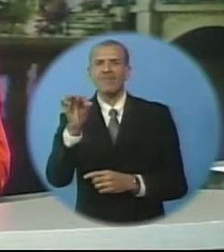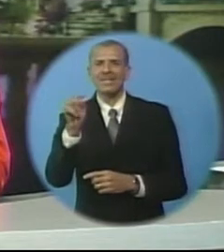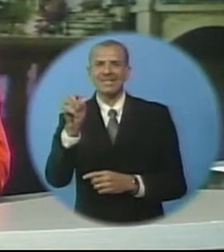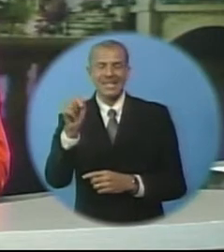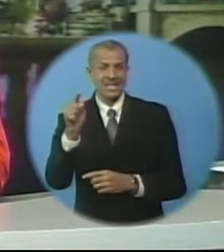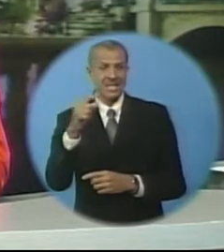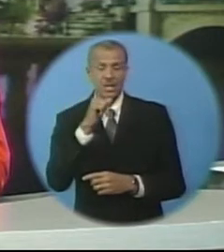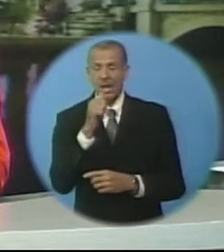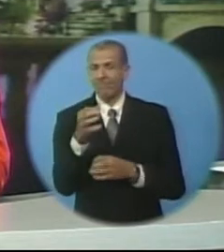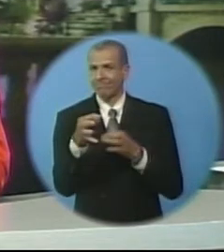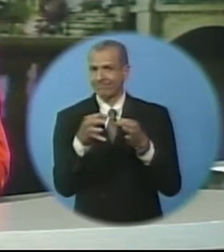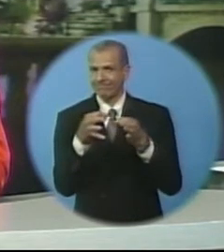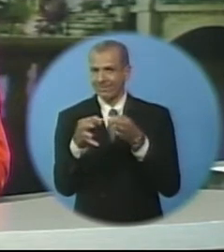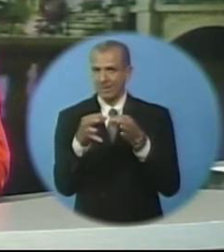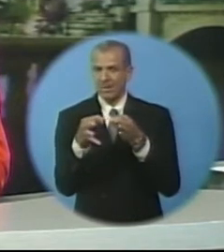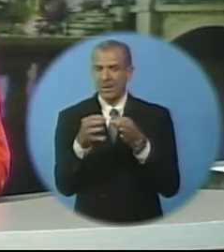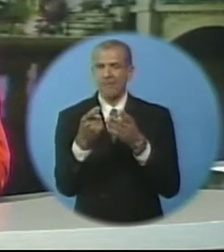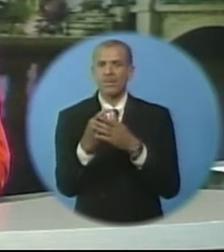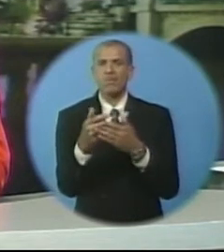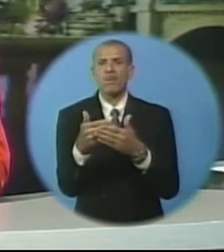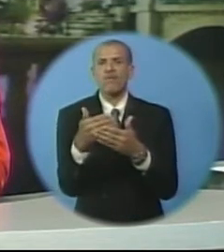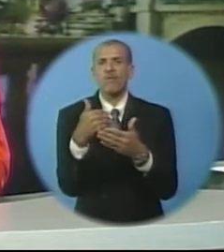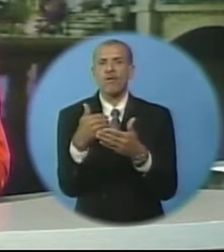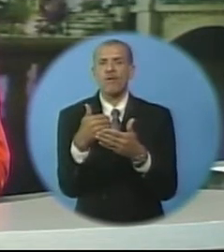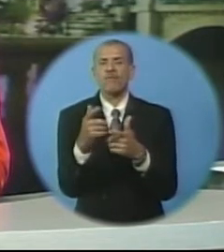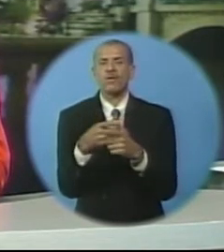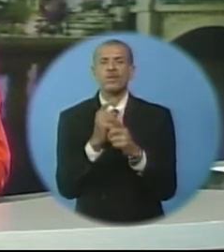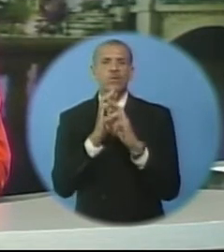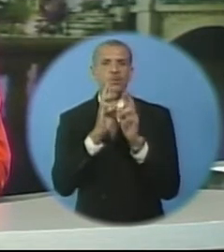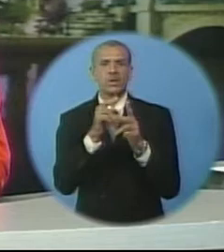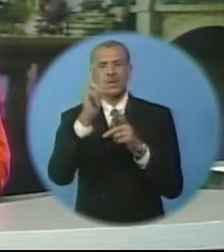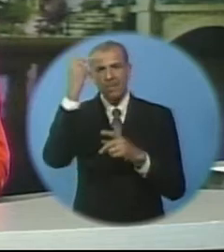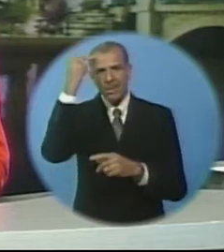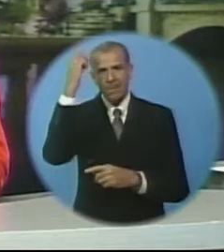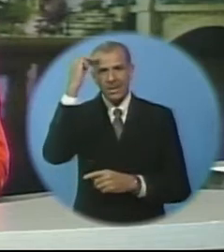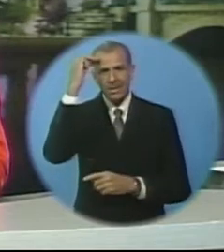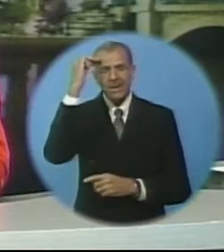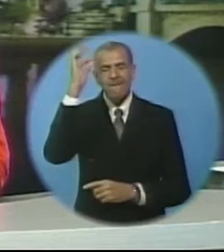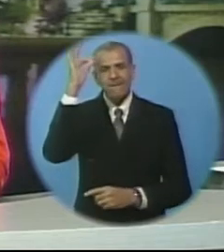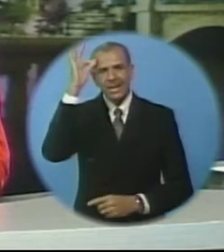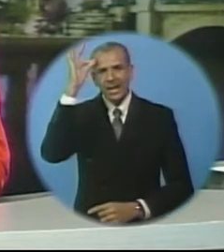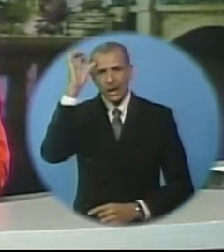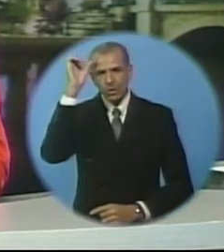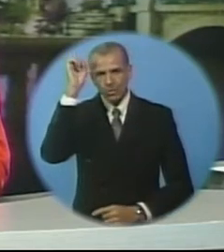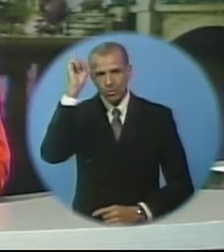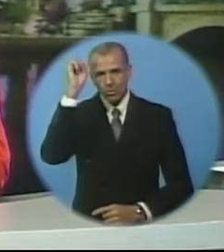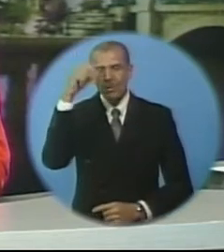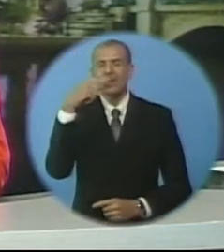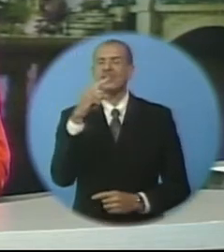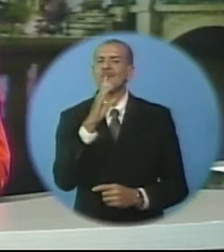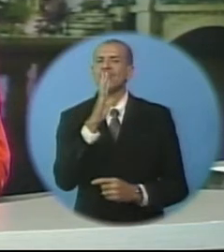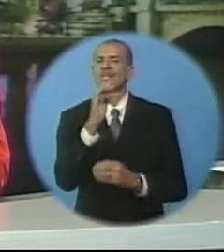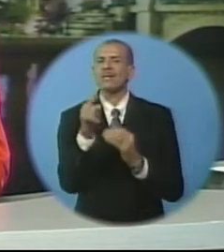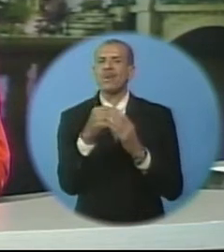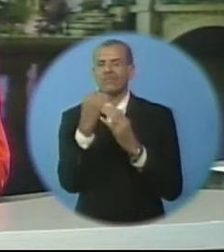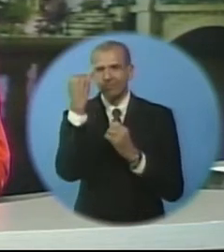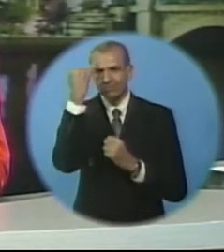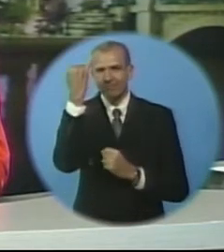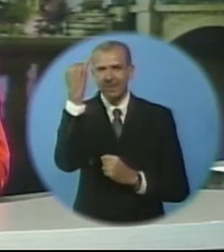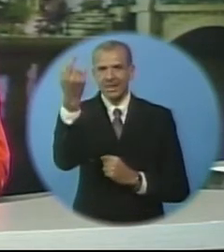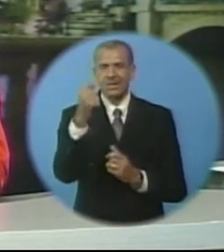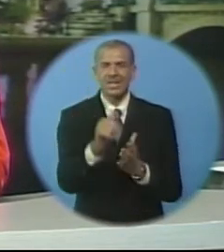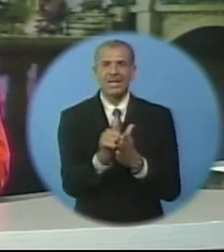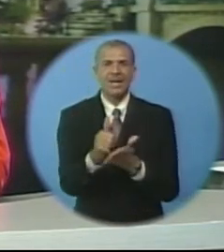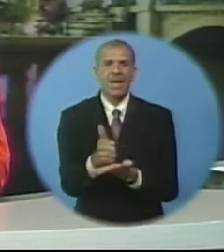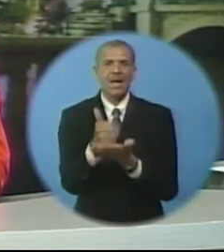not go into detail about the mission before first reporting to Prime Minister Fendel Stewart, but he speaks about an initiative that could